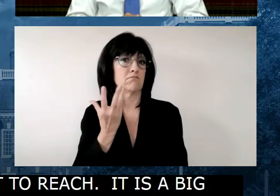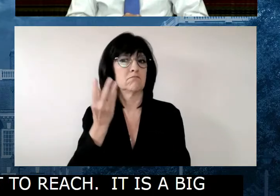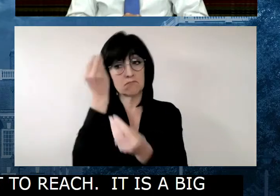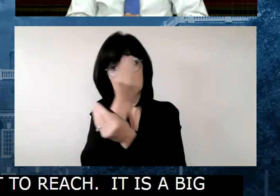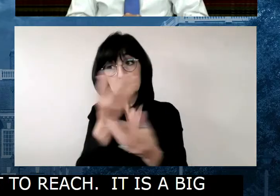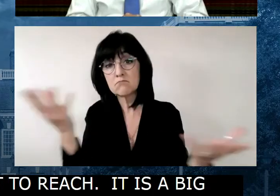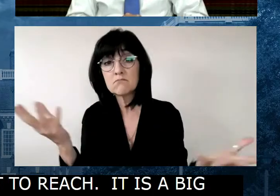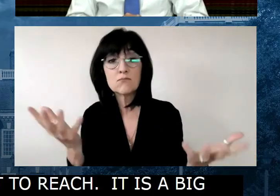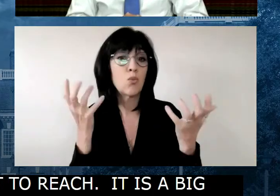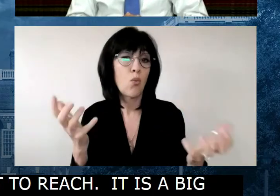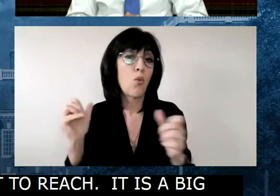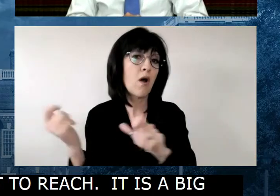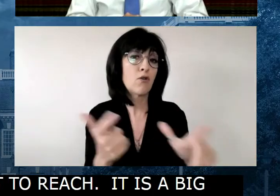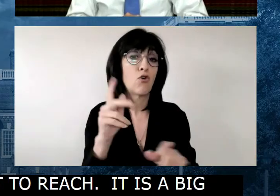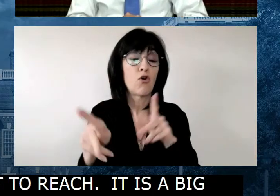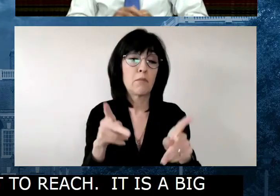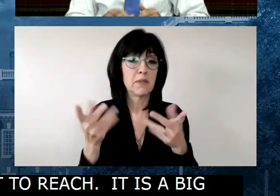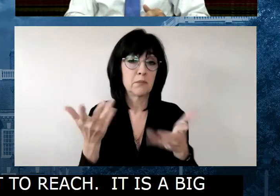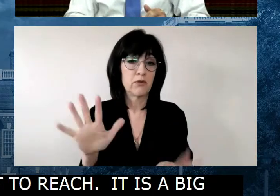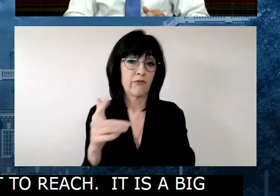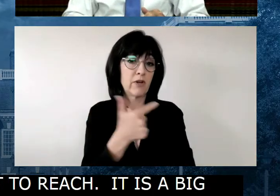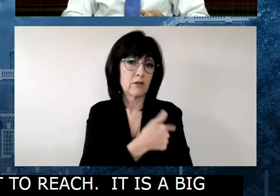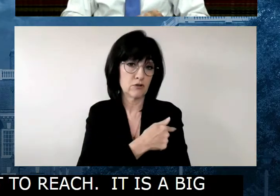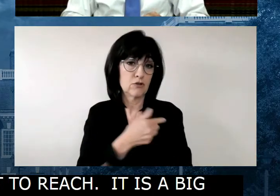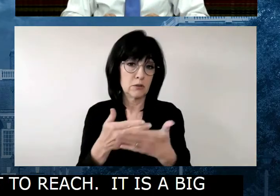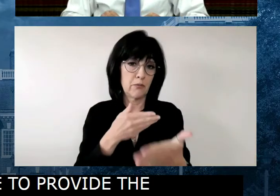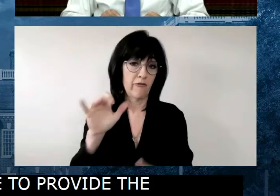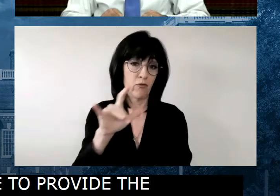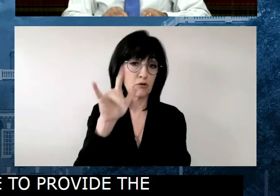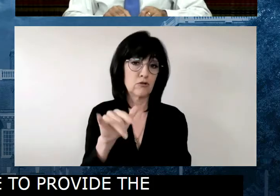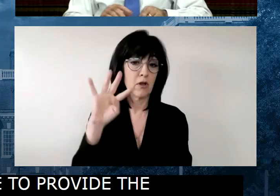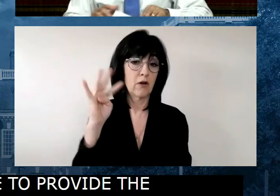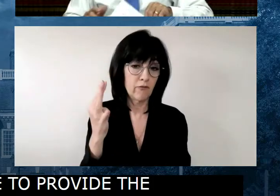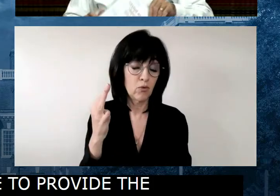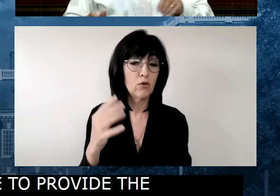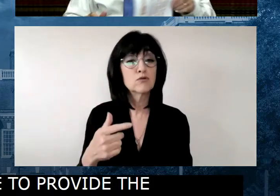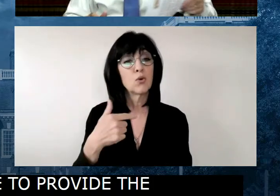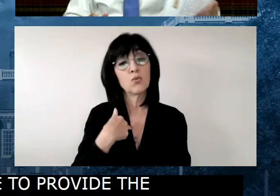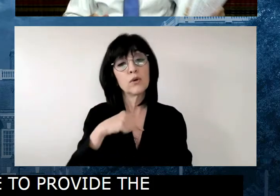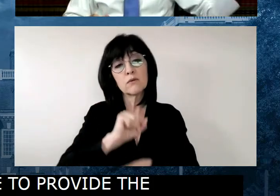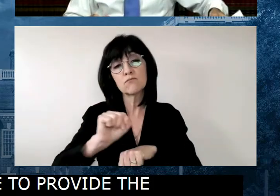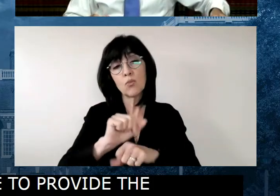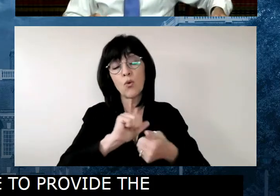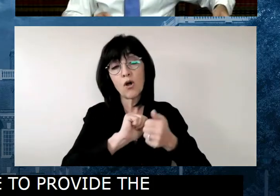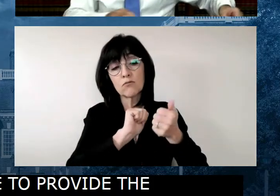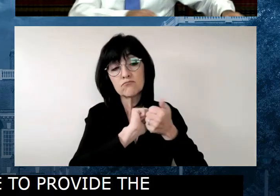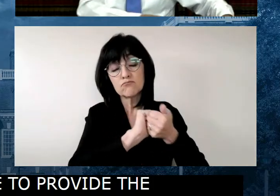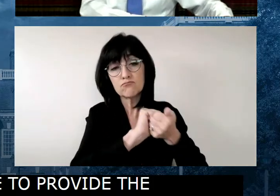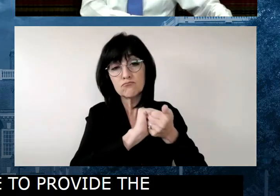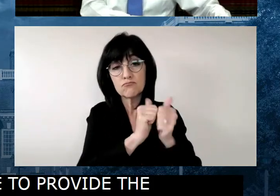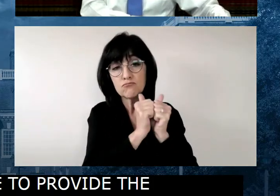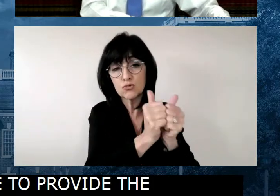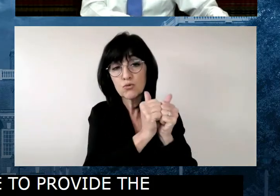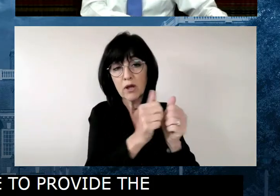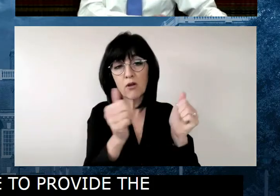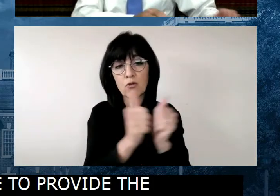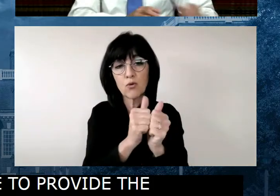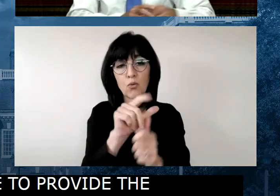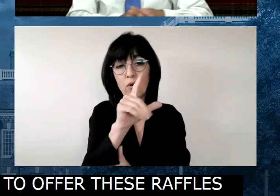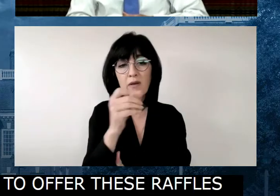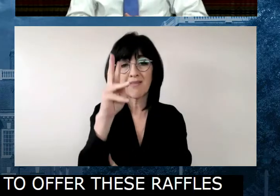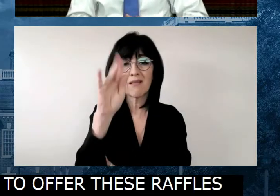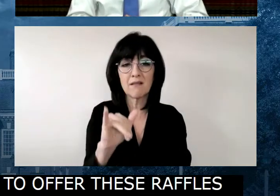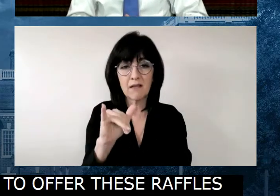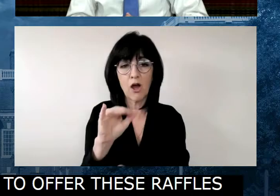randomizer to offer these raffles and these drawings. And we look forward to encouraging more people to get the shot,